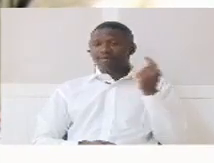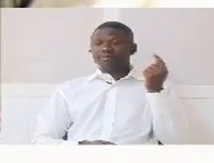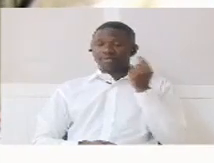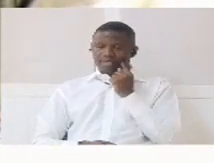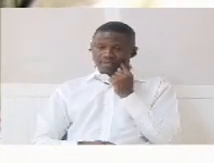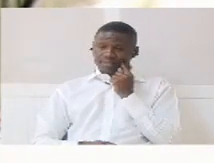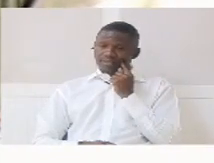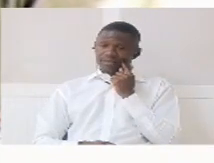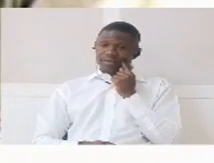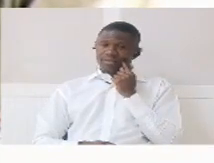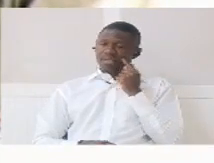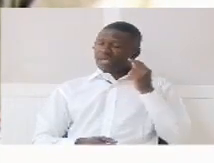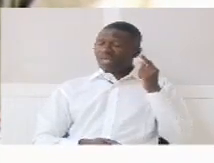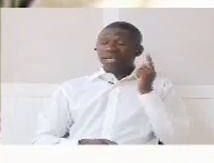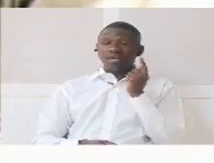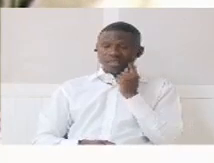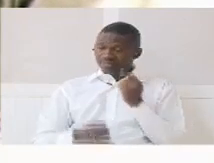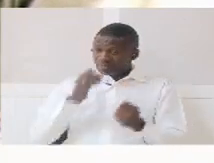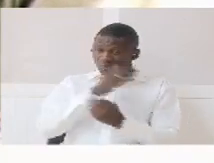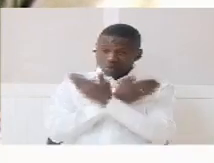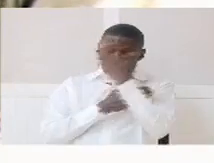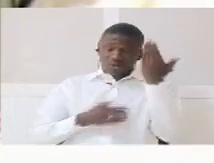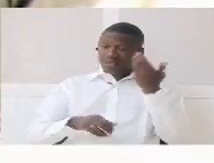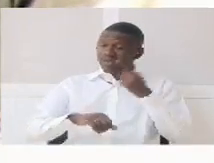every day, somanda o somanda, each morning,